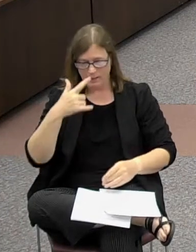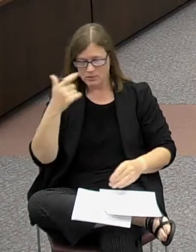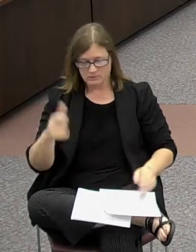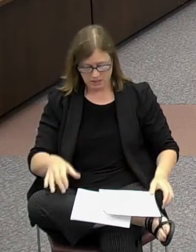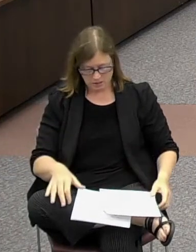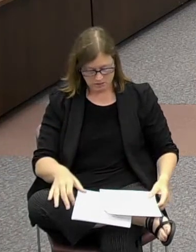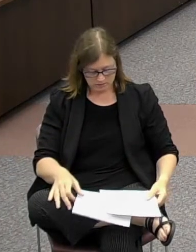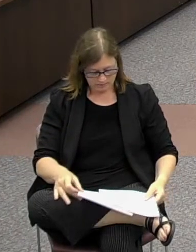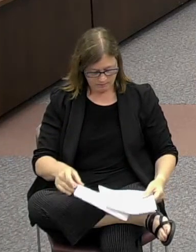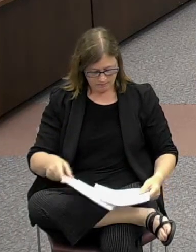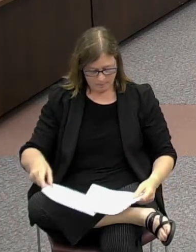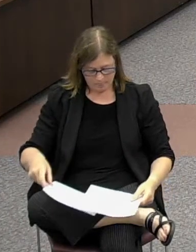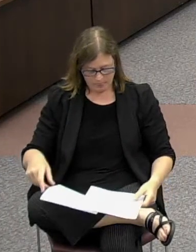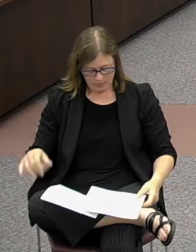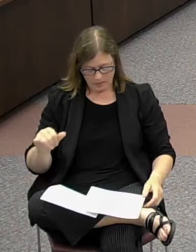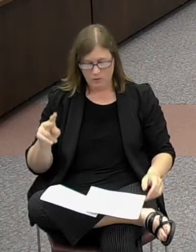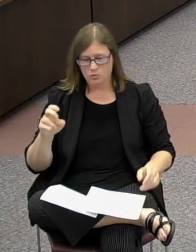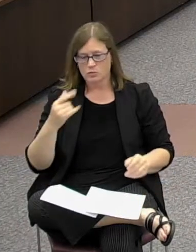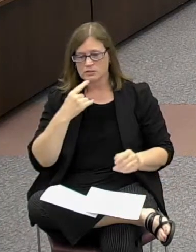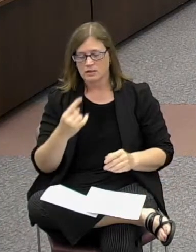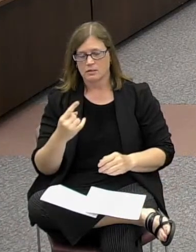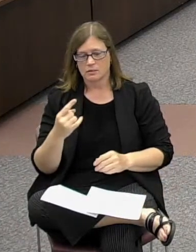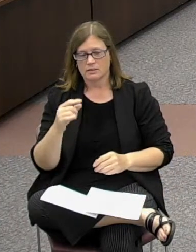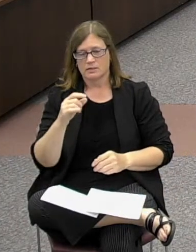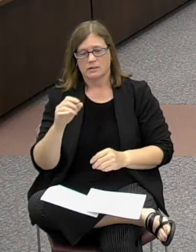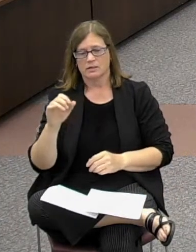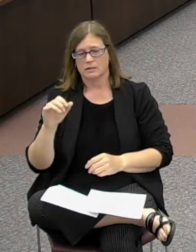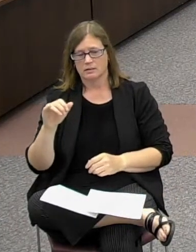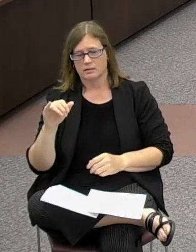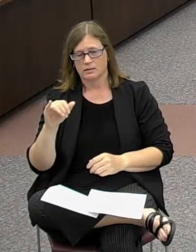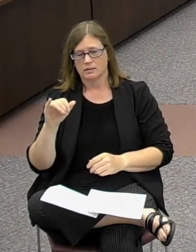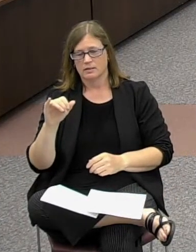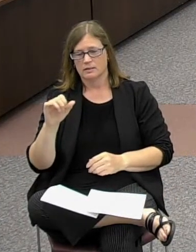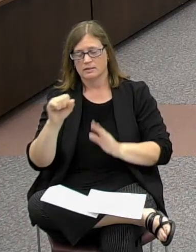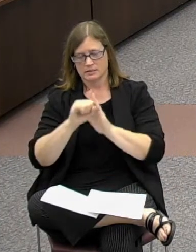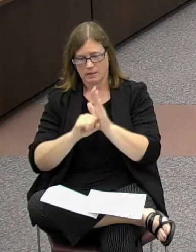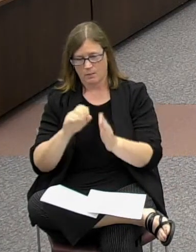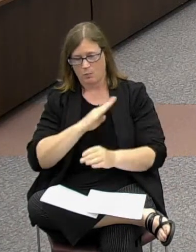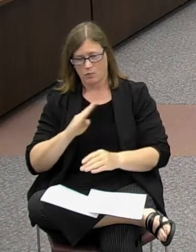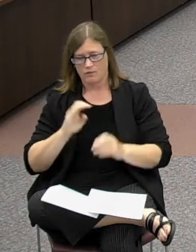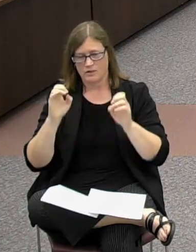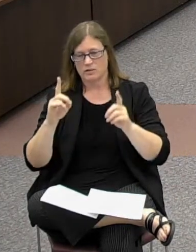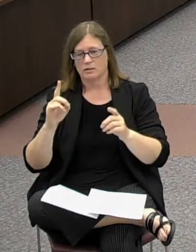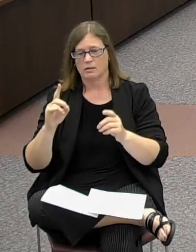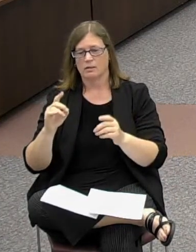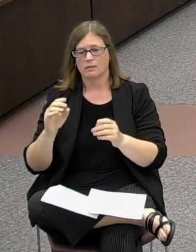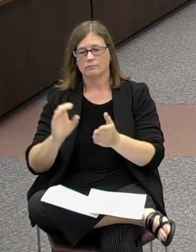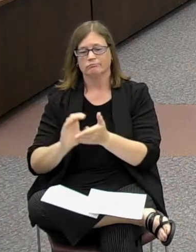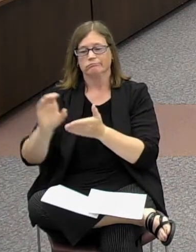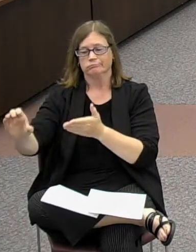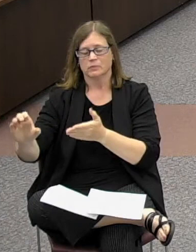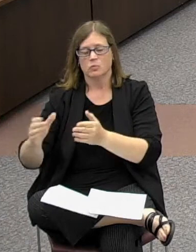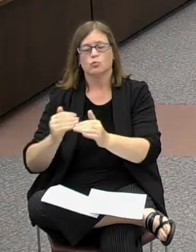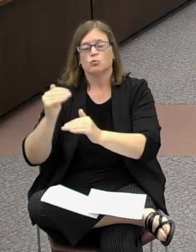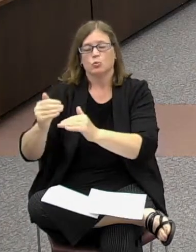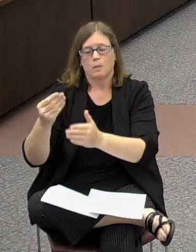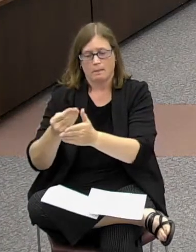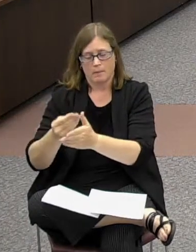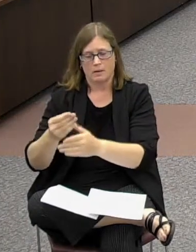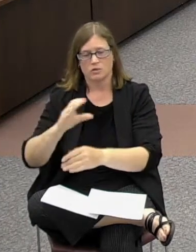of, as Tony said, the State Board of Education overpaid Chicago Public Schools and they had to